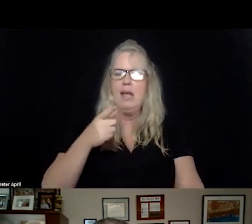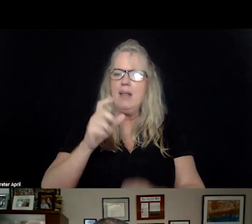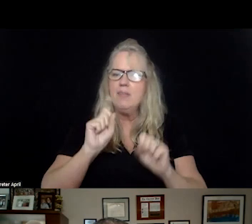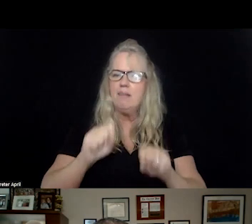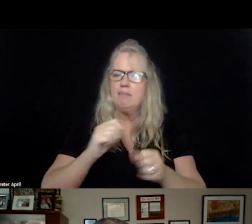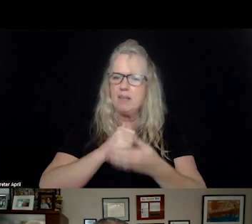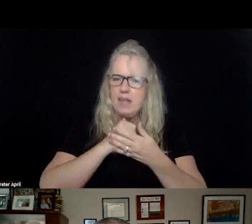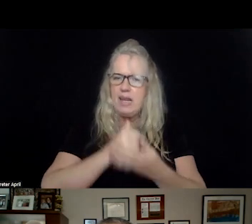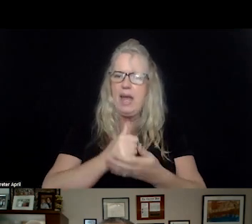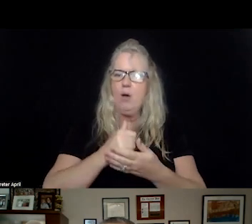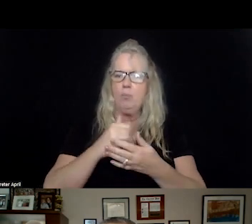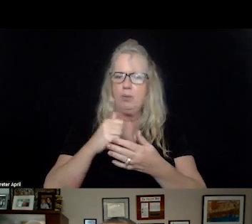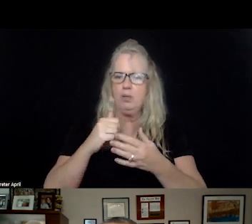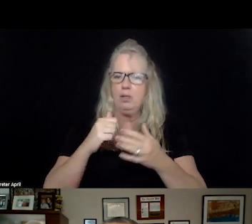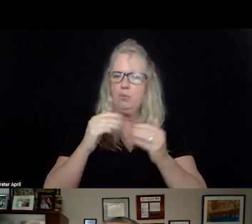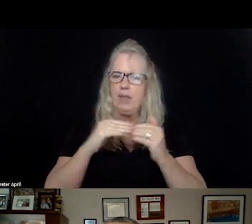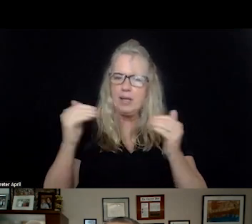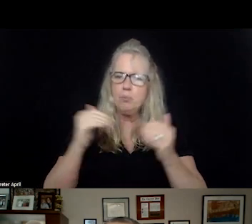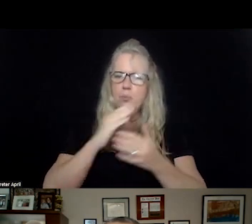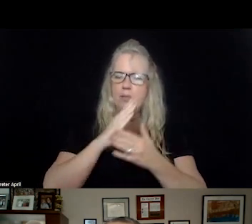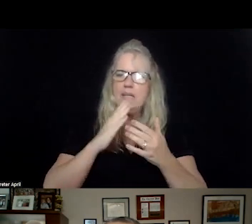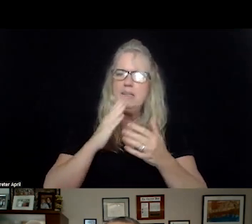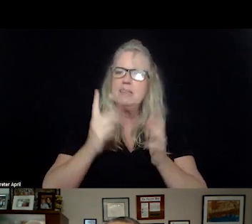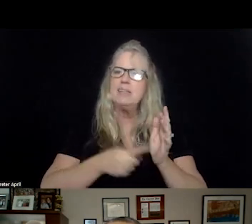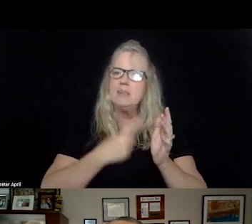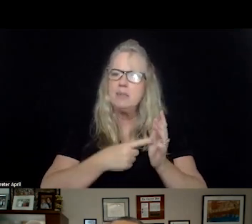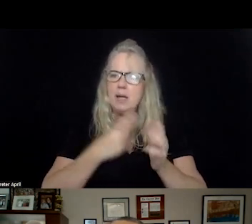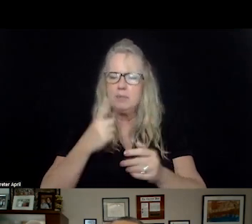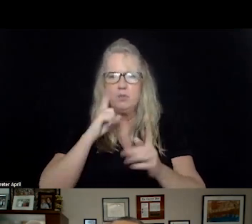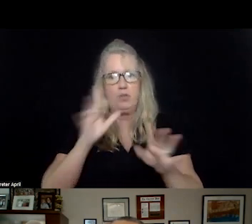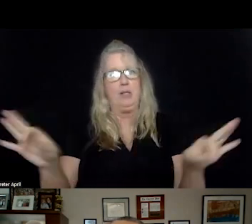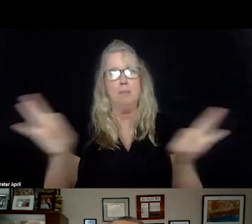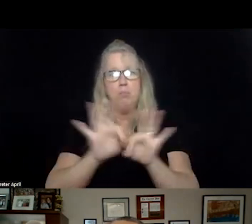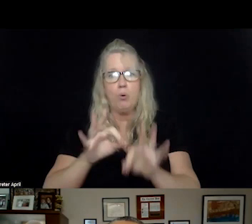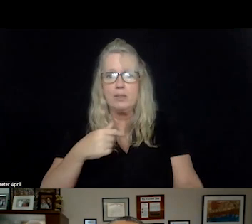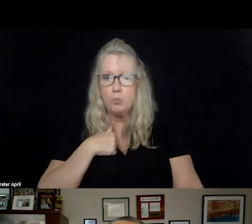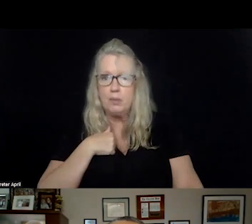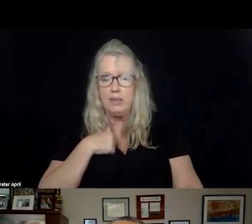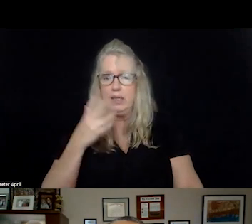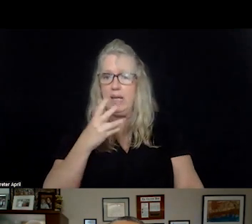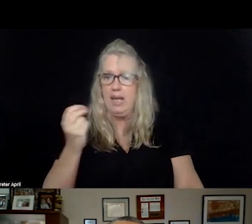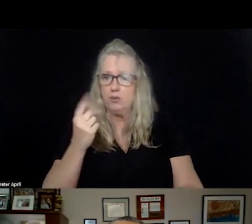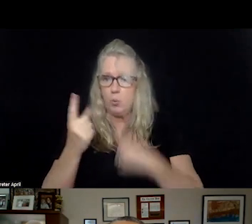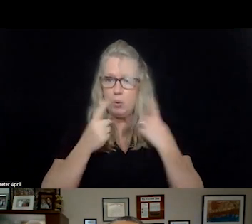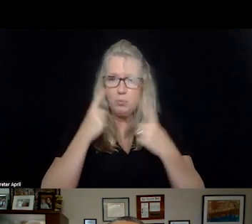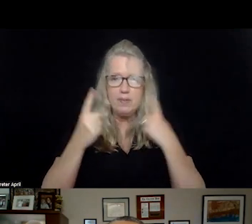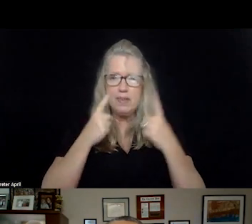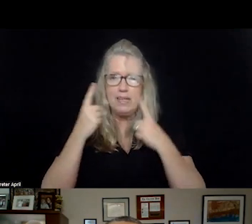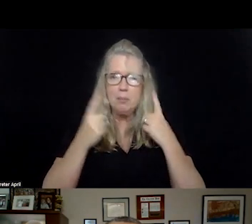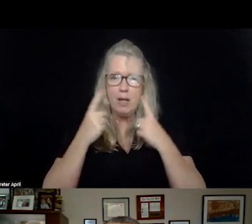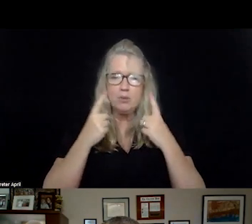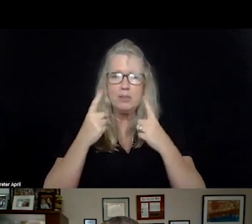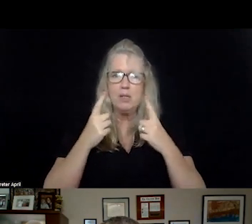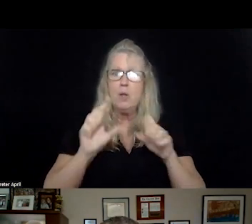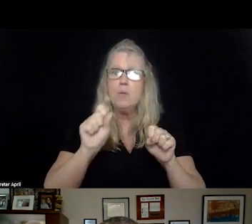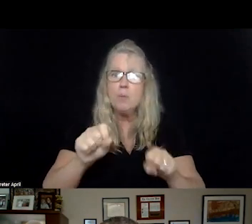piece, which is something that is extremely important to me. And I think that as we think about the